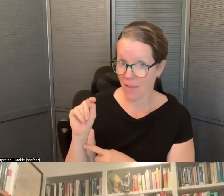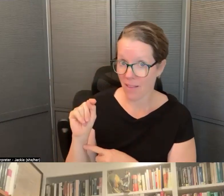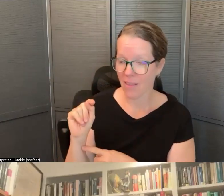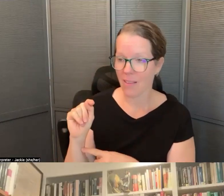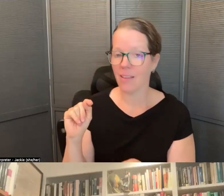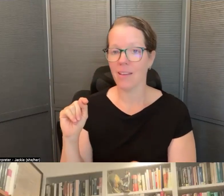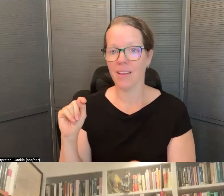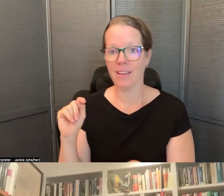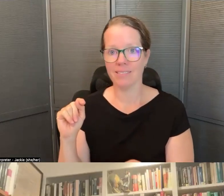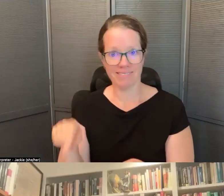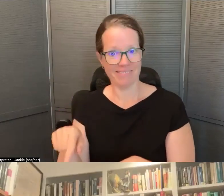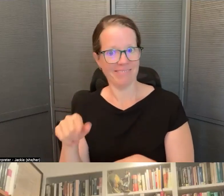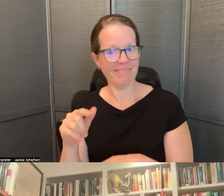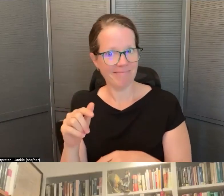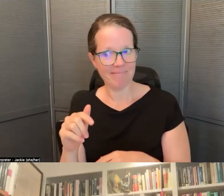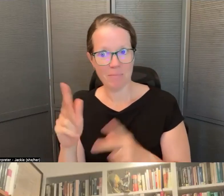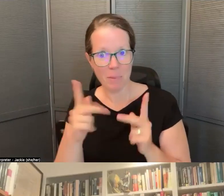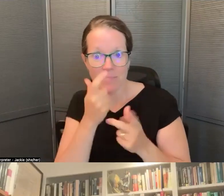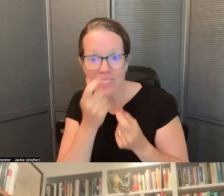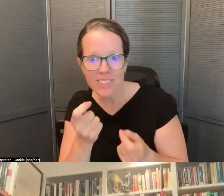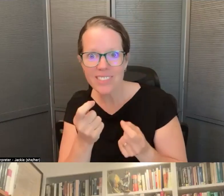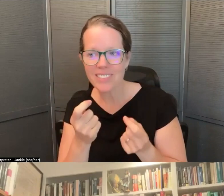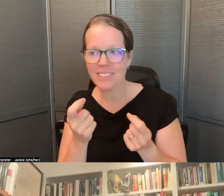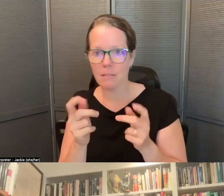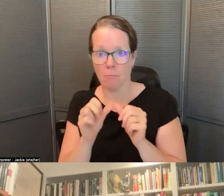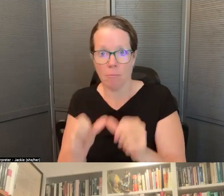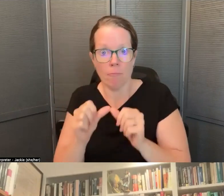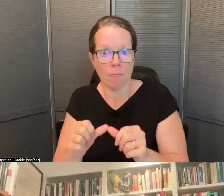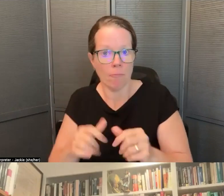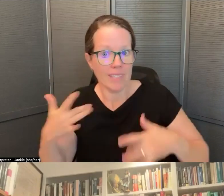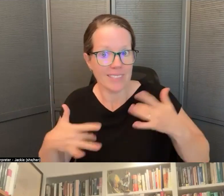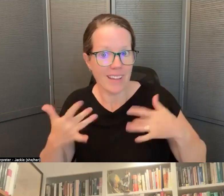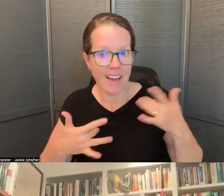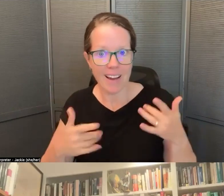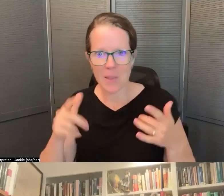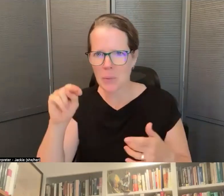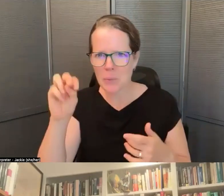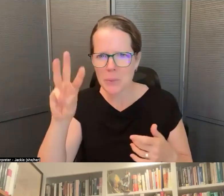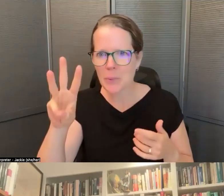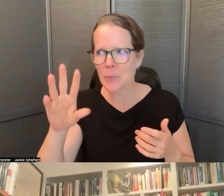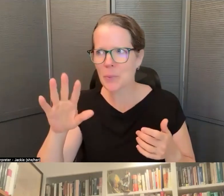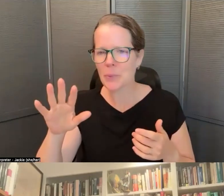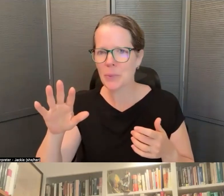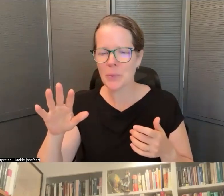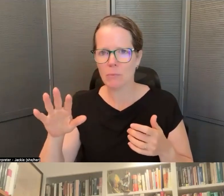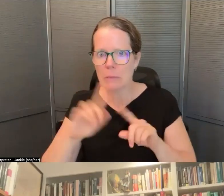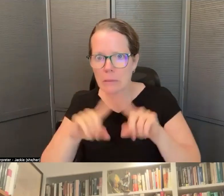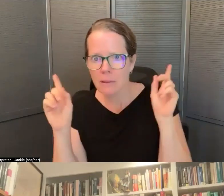new and exciting, and it gets folks engaged in a way that they haven't been.